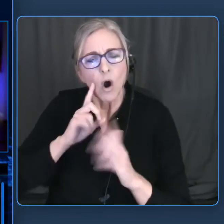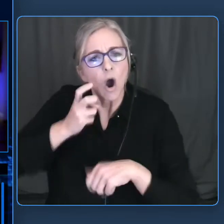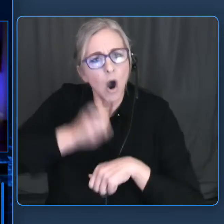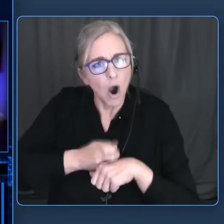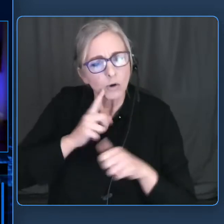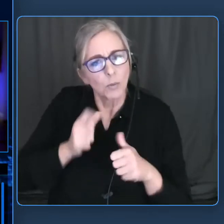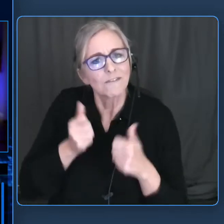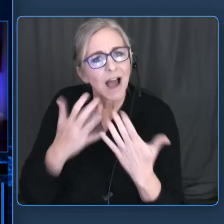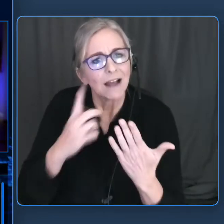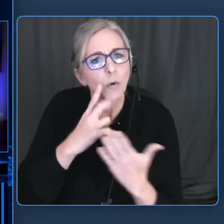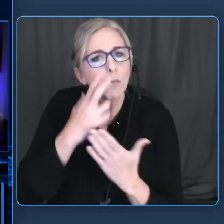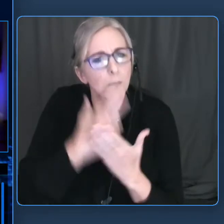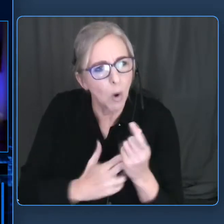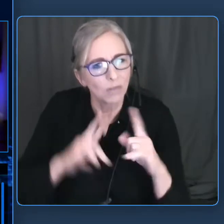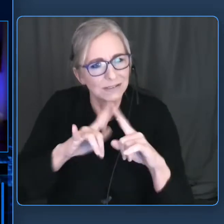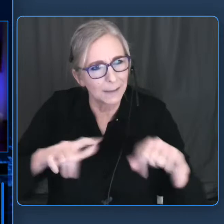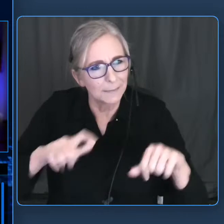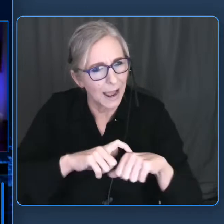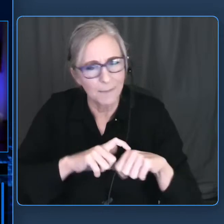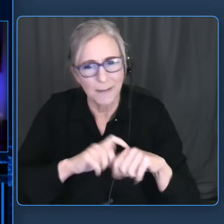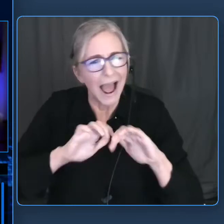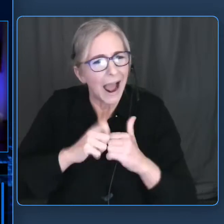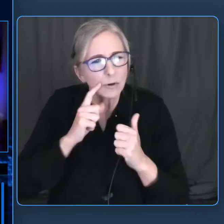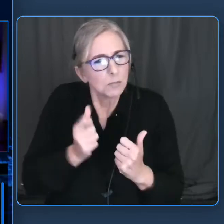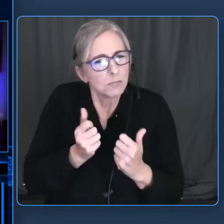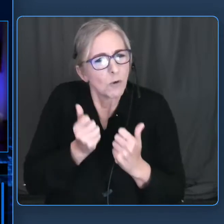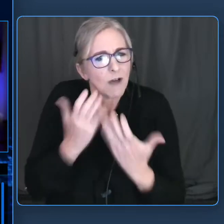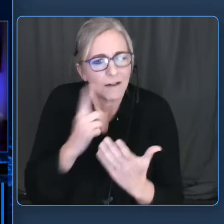for both at the same time. Does anyone know a